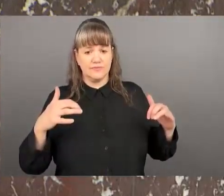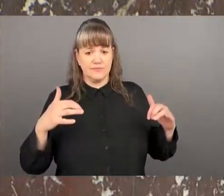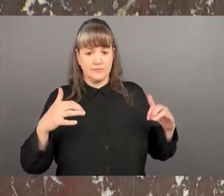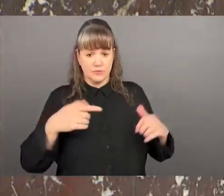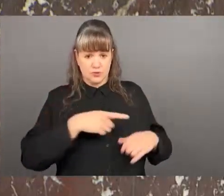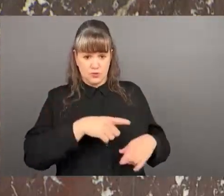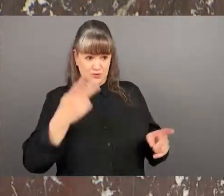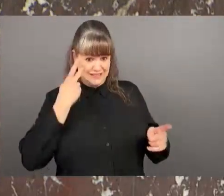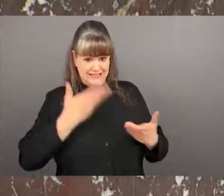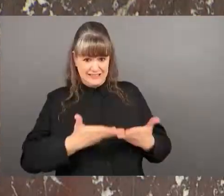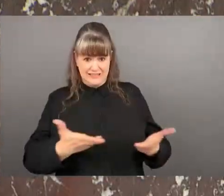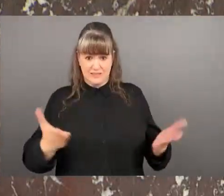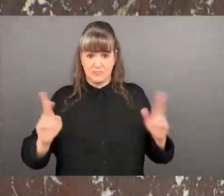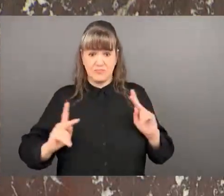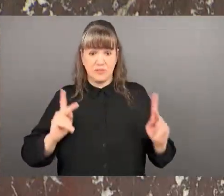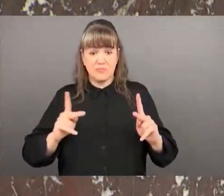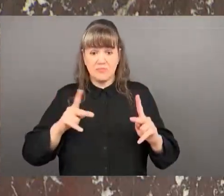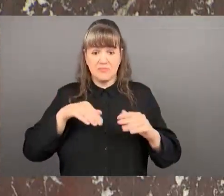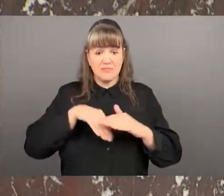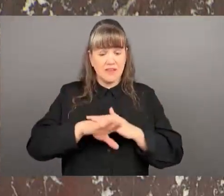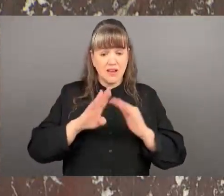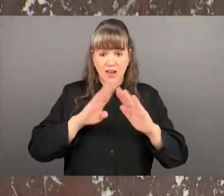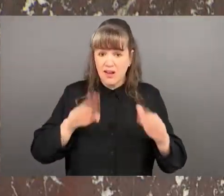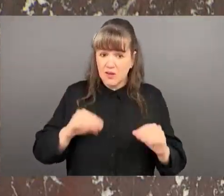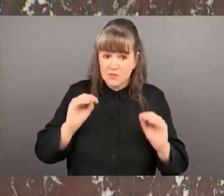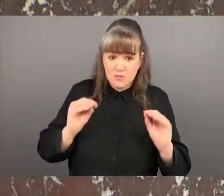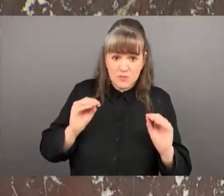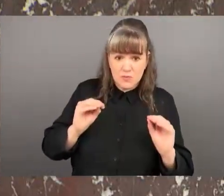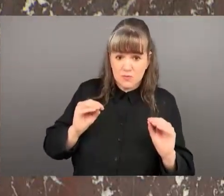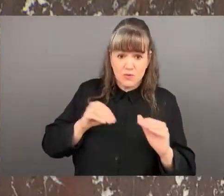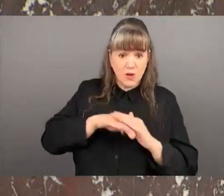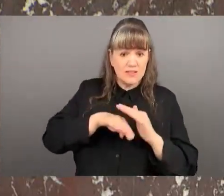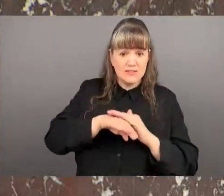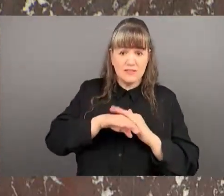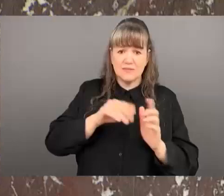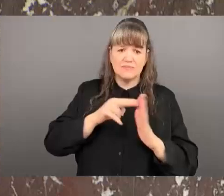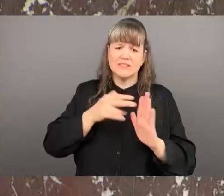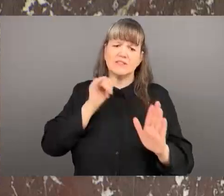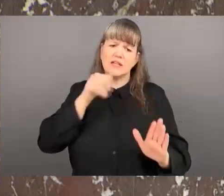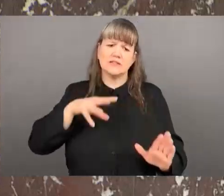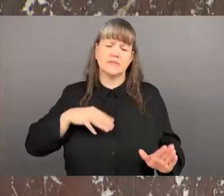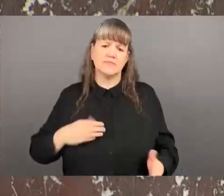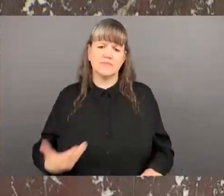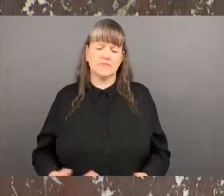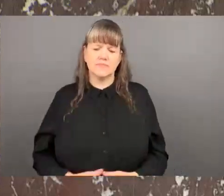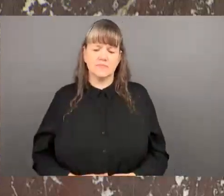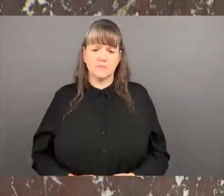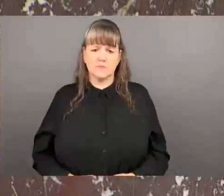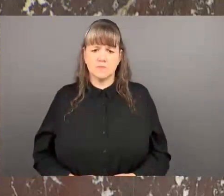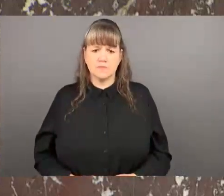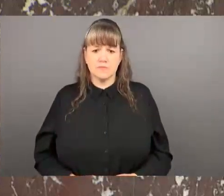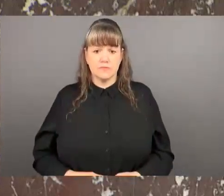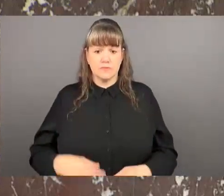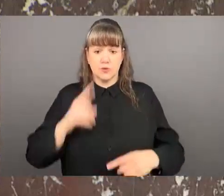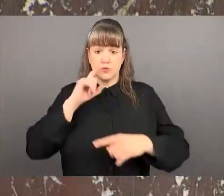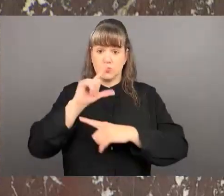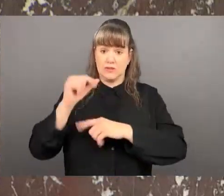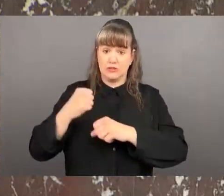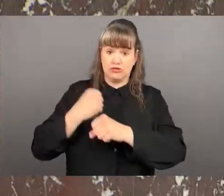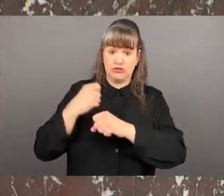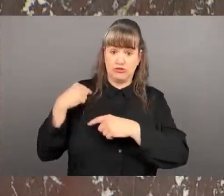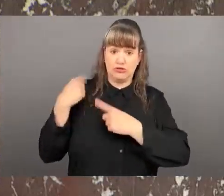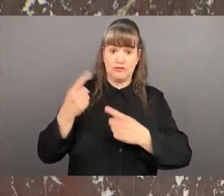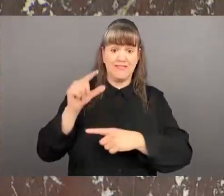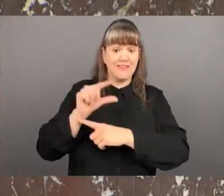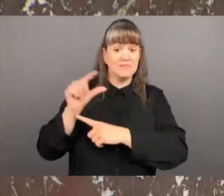housing. We had, for 2 decades, governments deciding that it wasn't government's business to be building housing. For